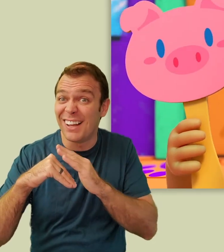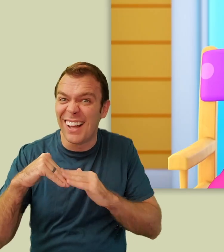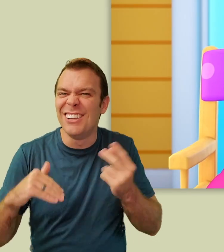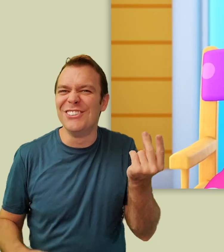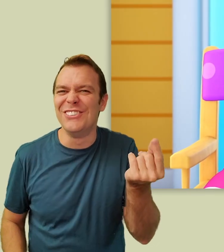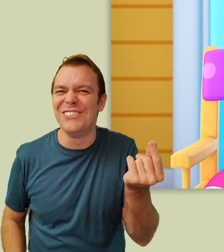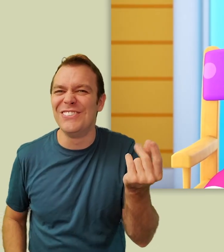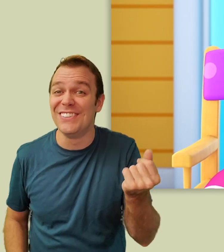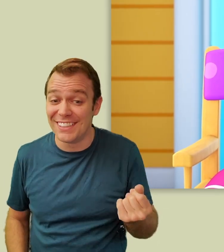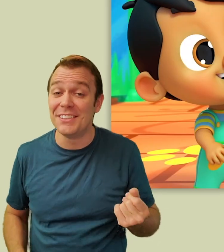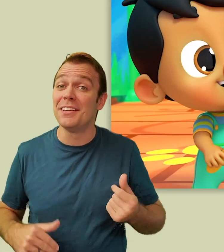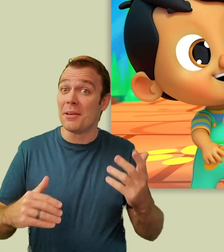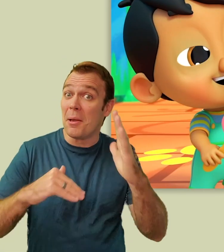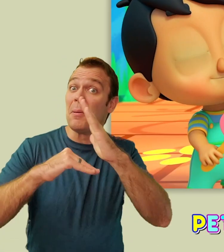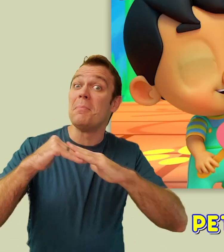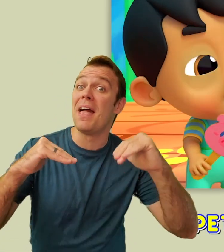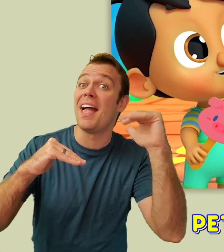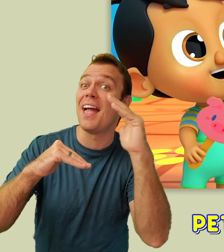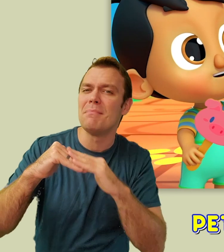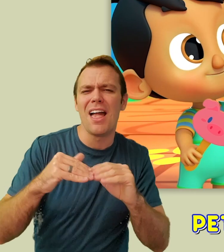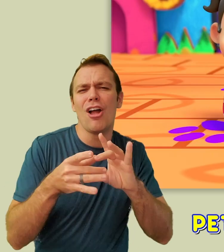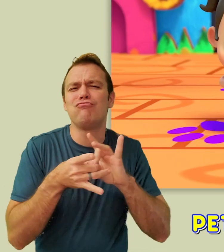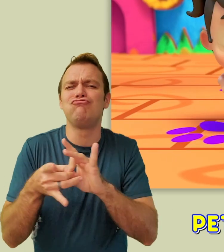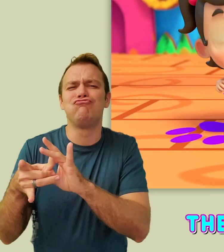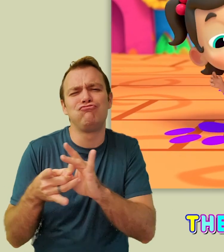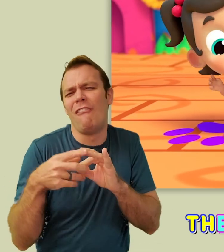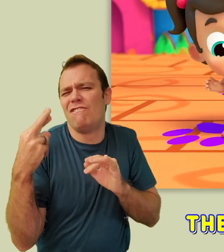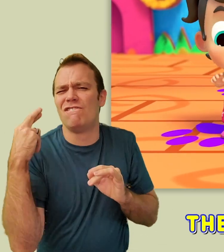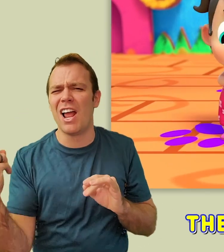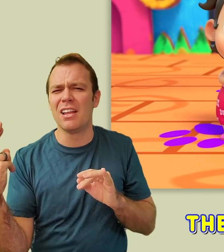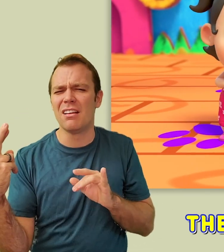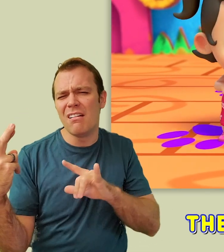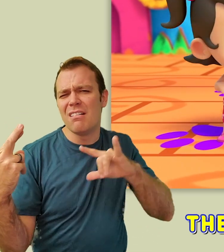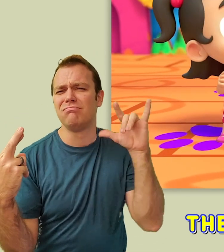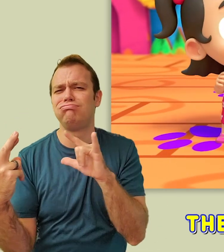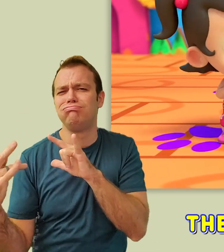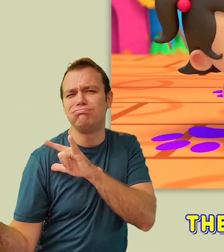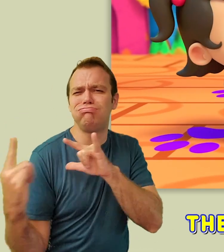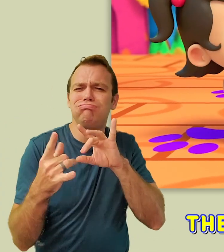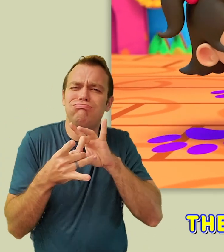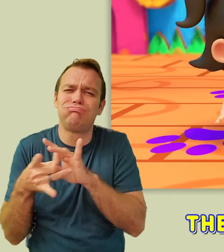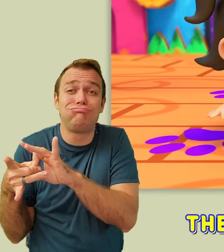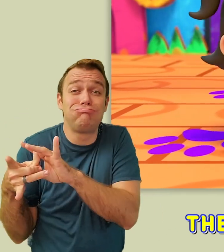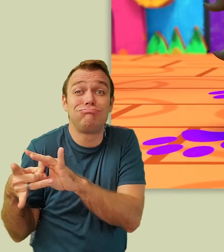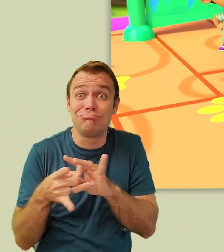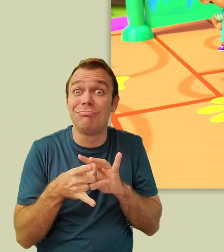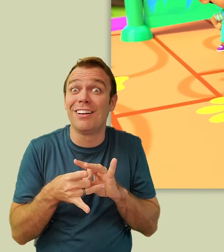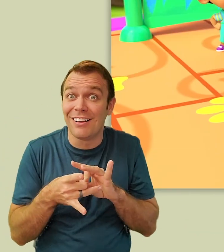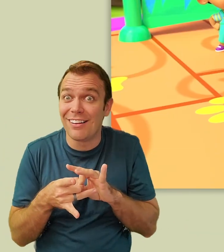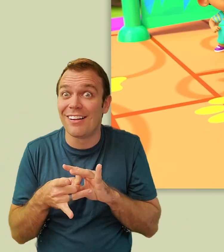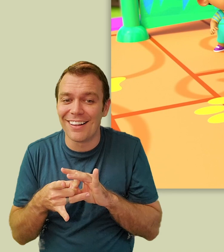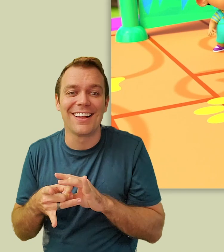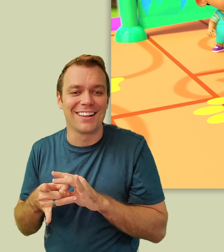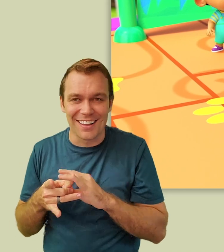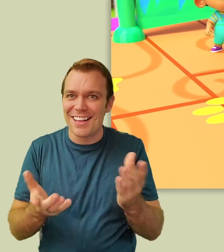A mutt. Pets are our best friends. They love no matter what.